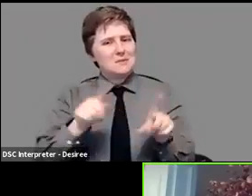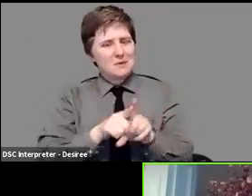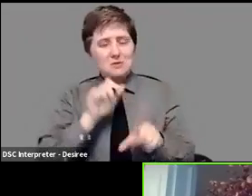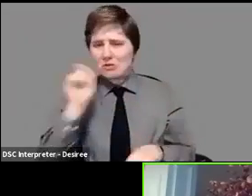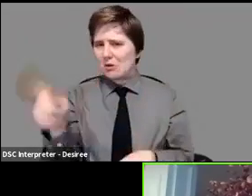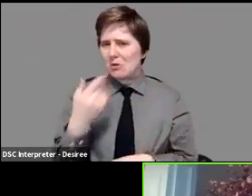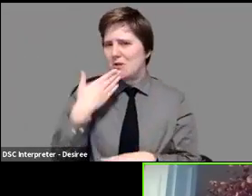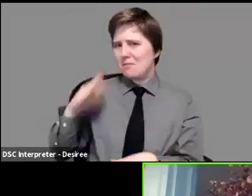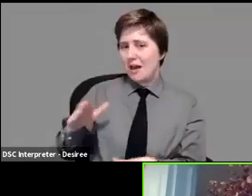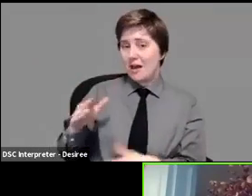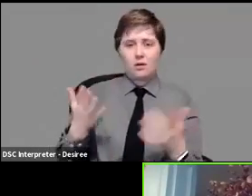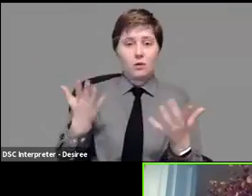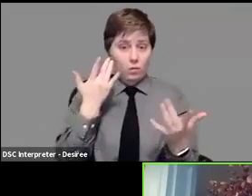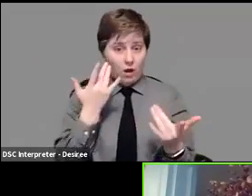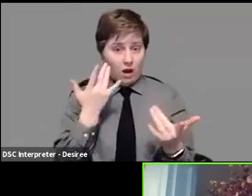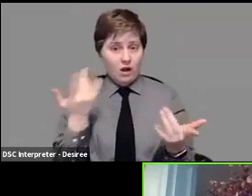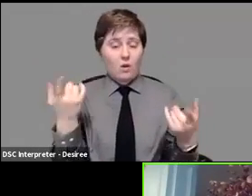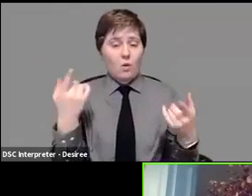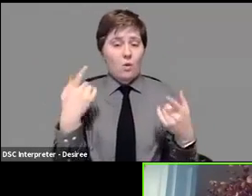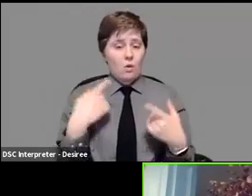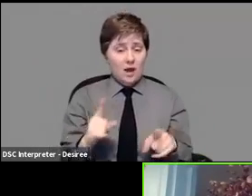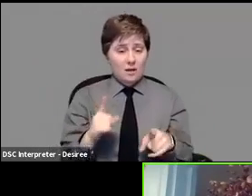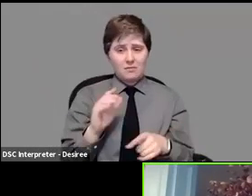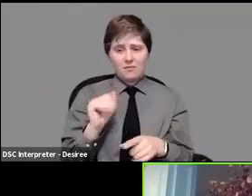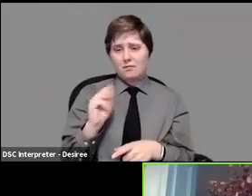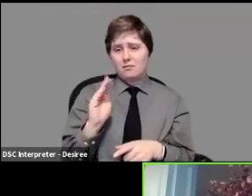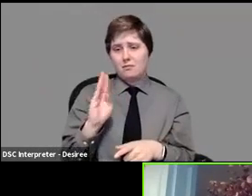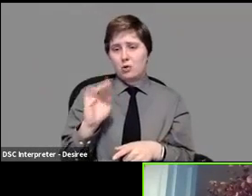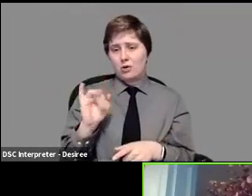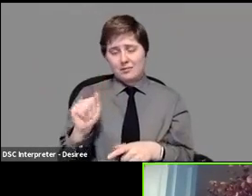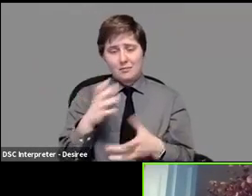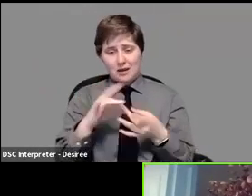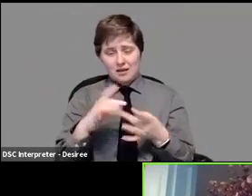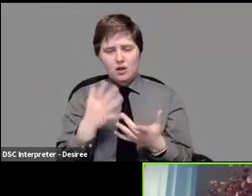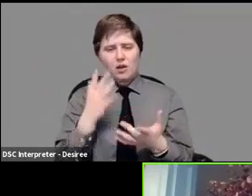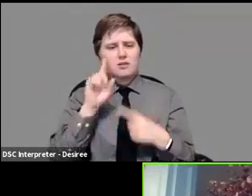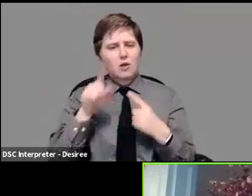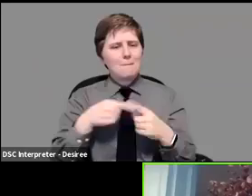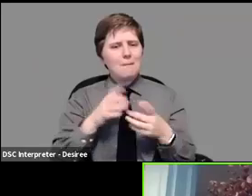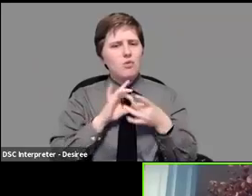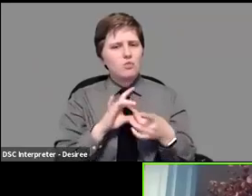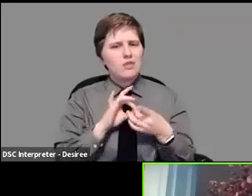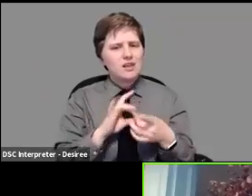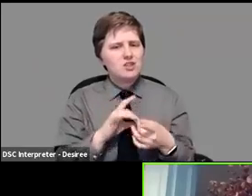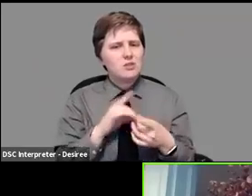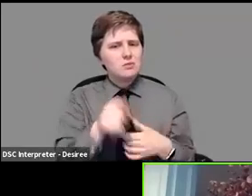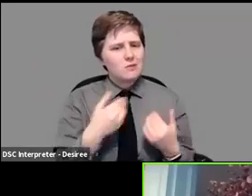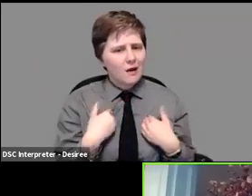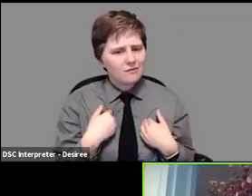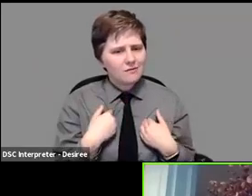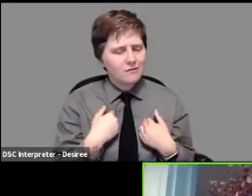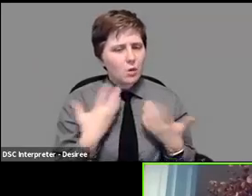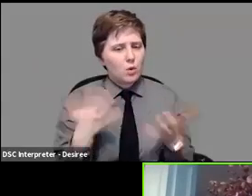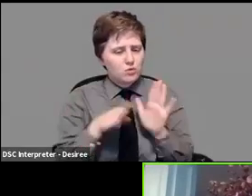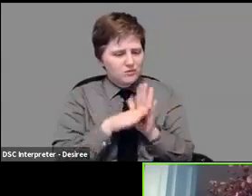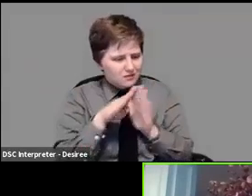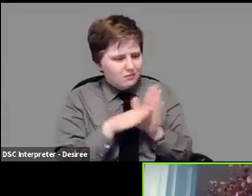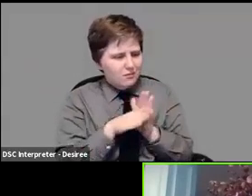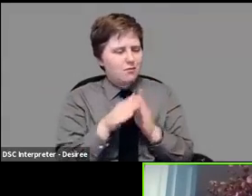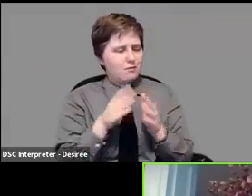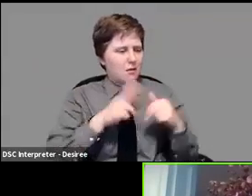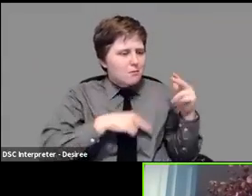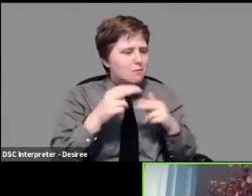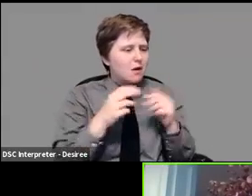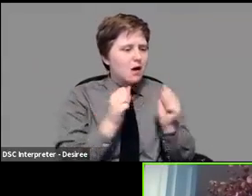going to happen, and I think Ambria mentioned this, is that it's going to come down to relationships, the relationships that you've had and that you've been able to build